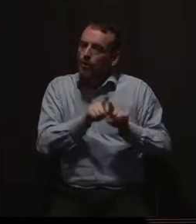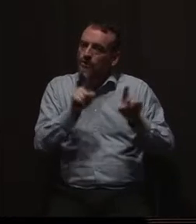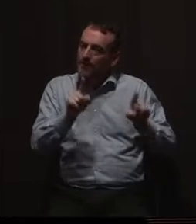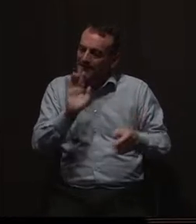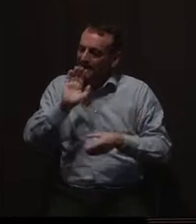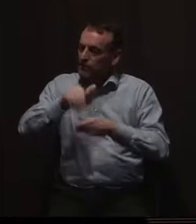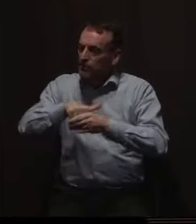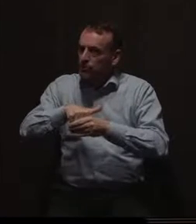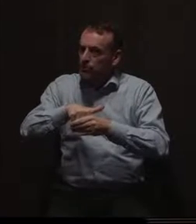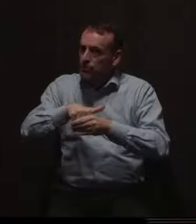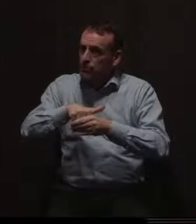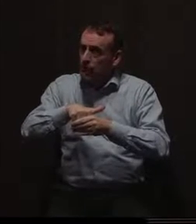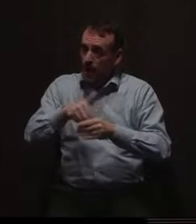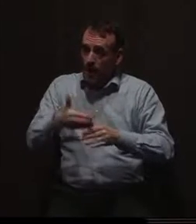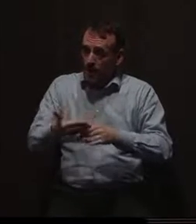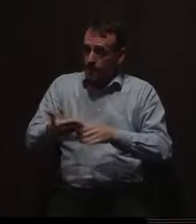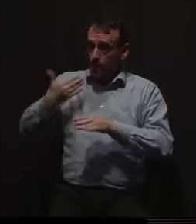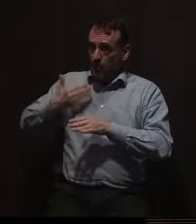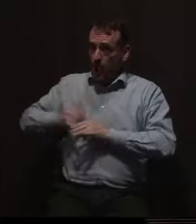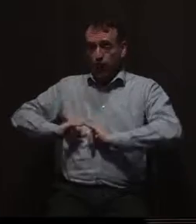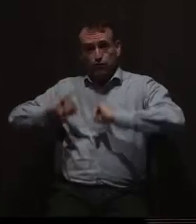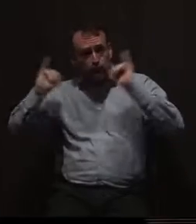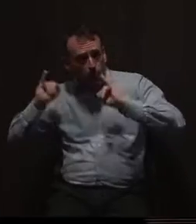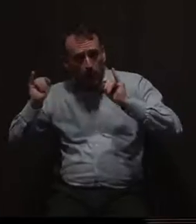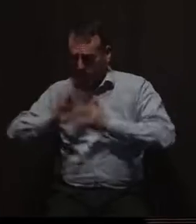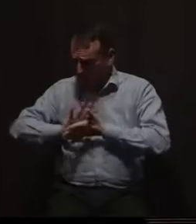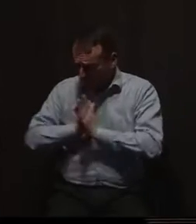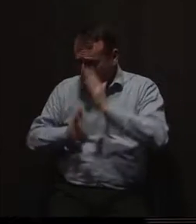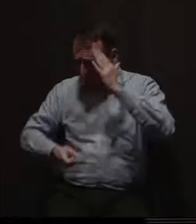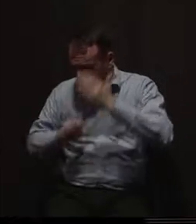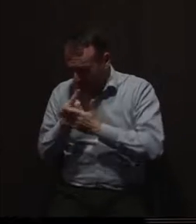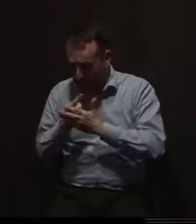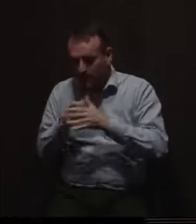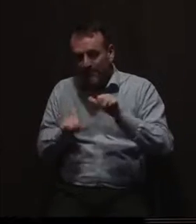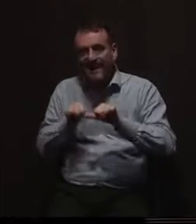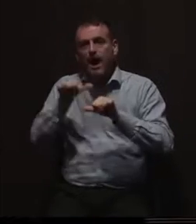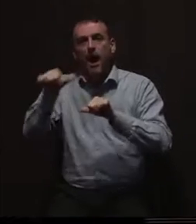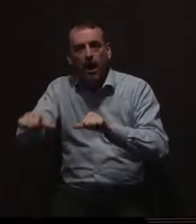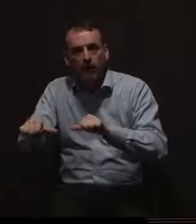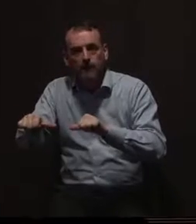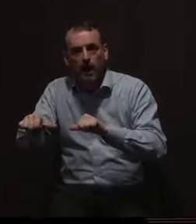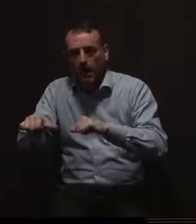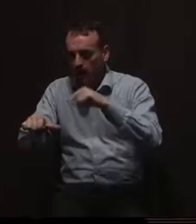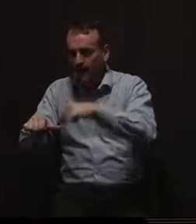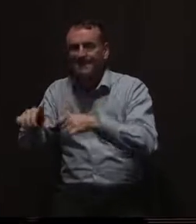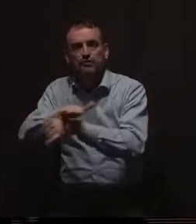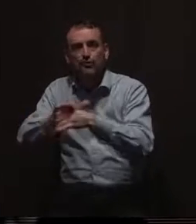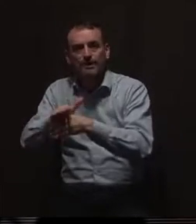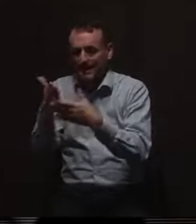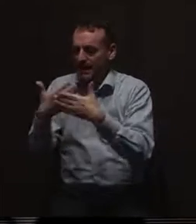is an atrocity that has happened, so how can we heal this atrocity? That's also incredibly important in this.